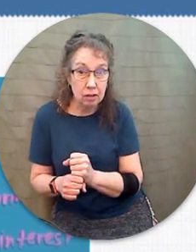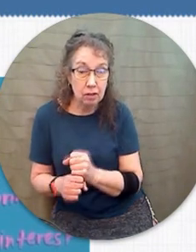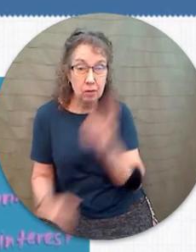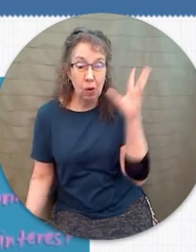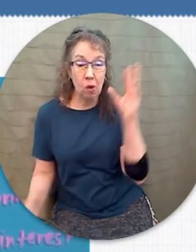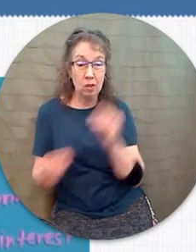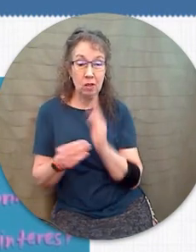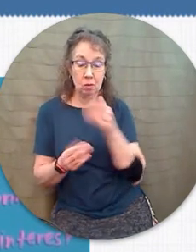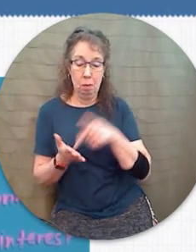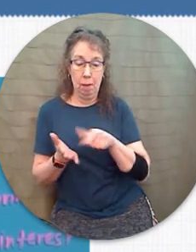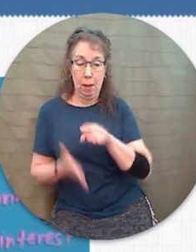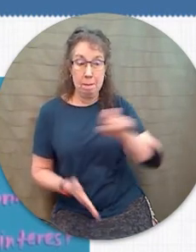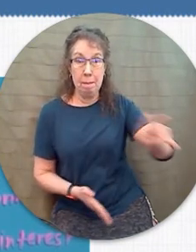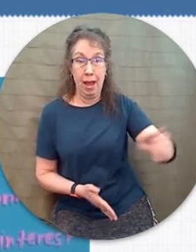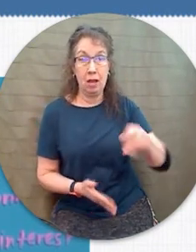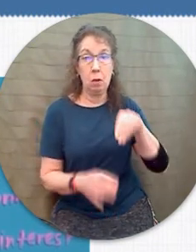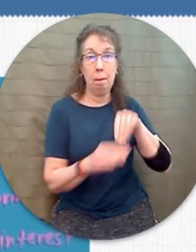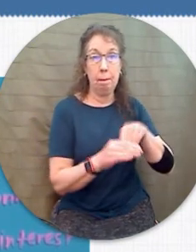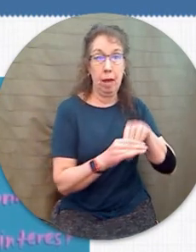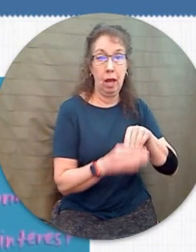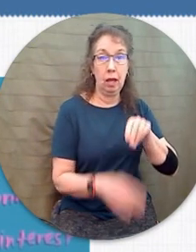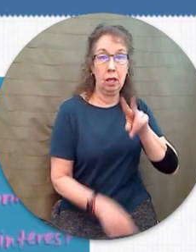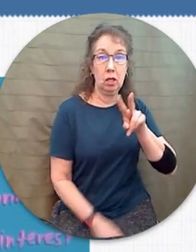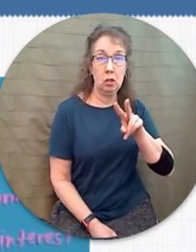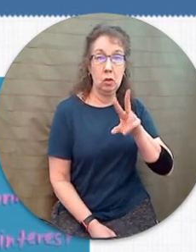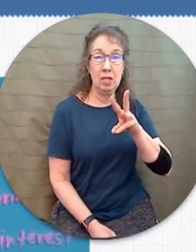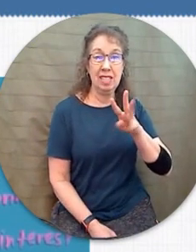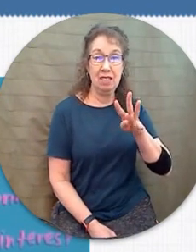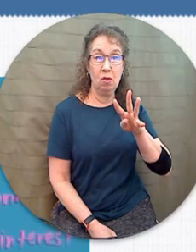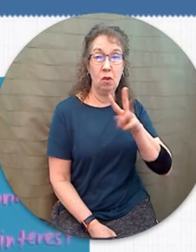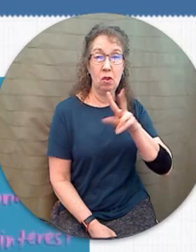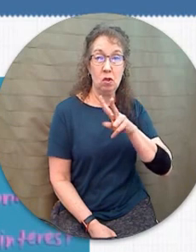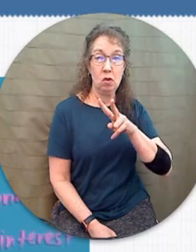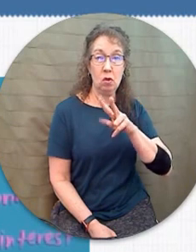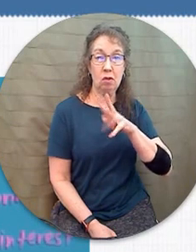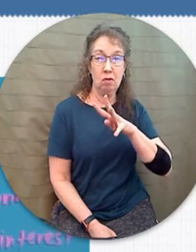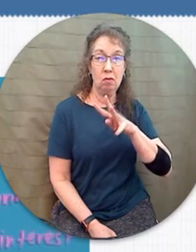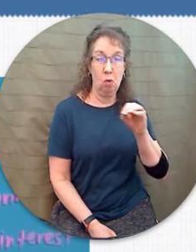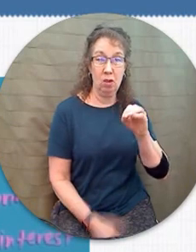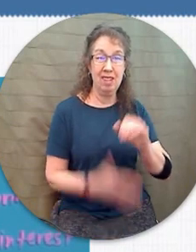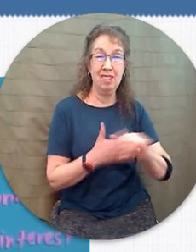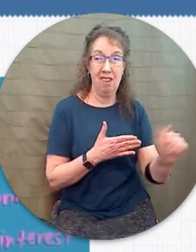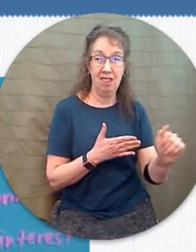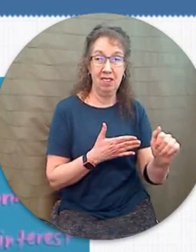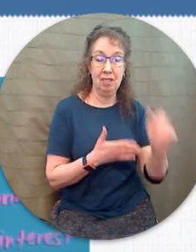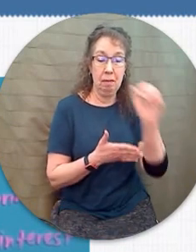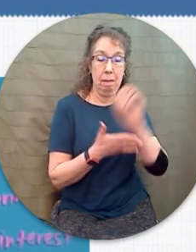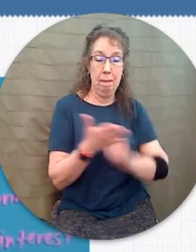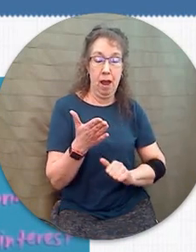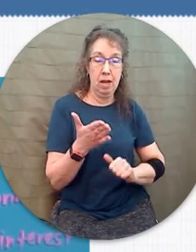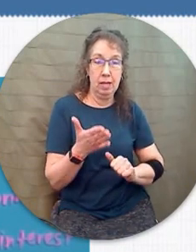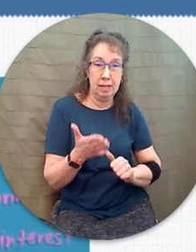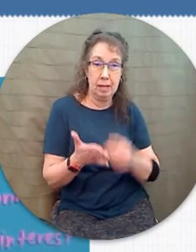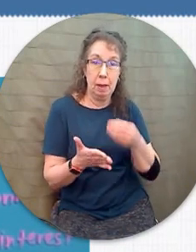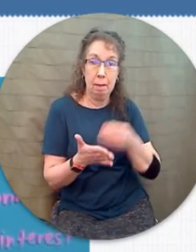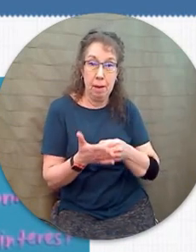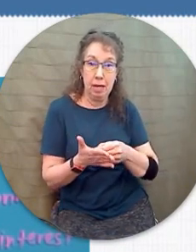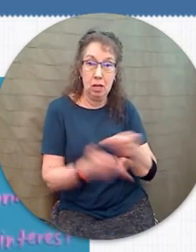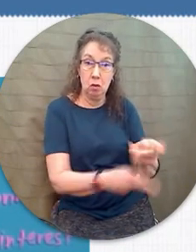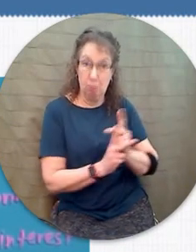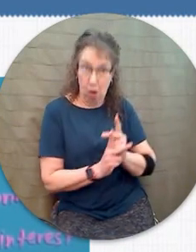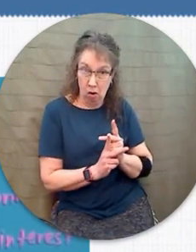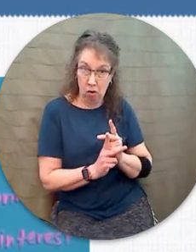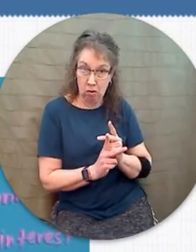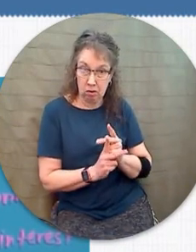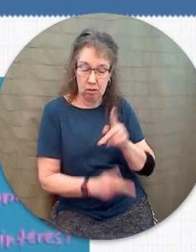cumulatively, you're going to pay back $264,000 and like subtract out the principal. You only borrowed $100,000.